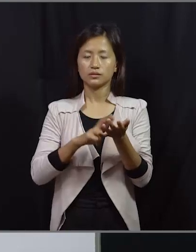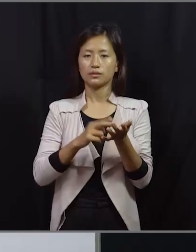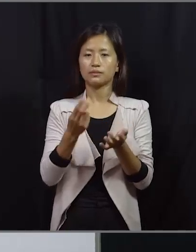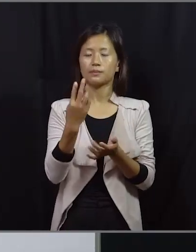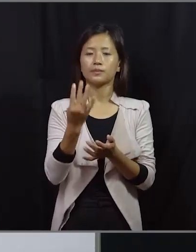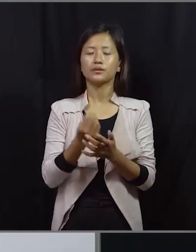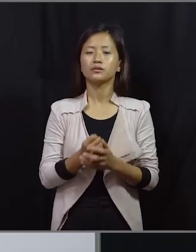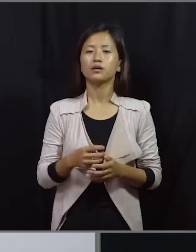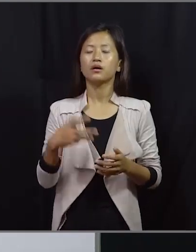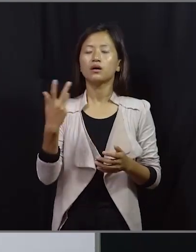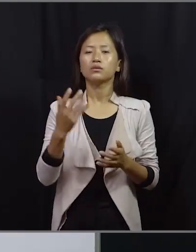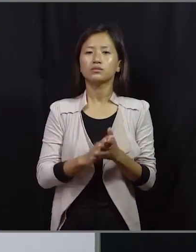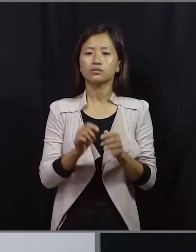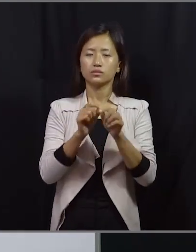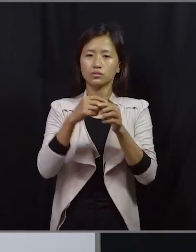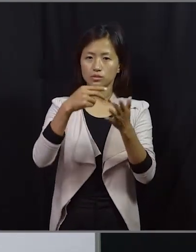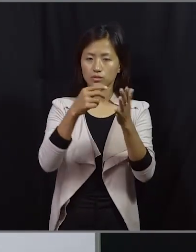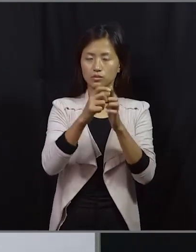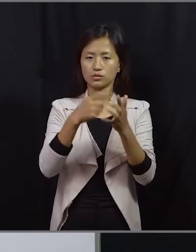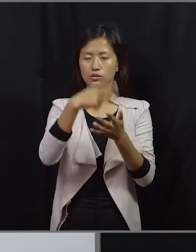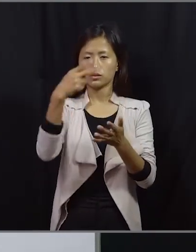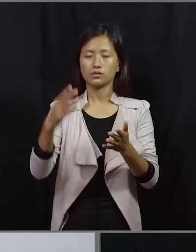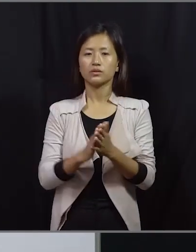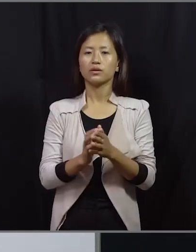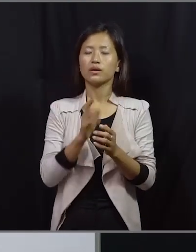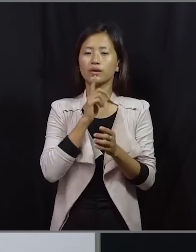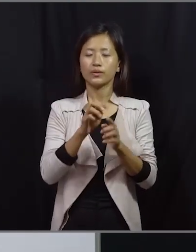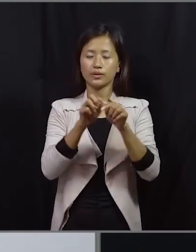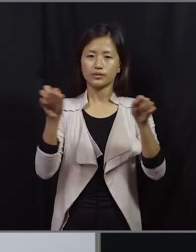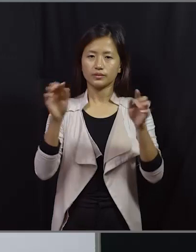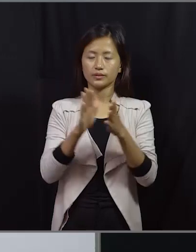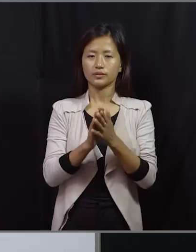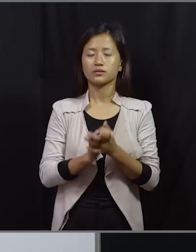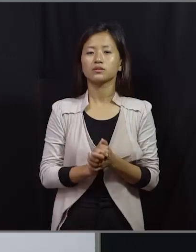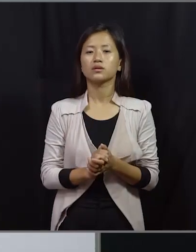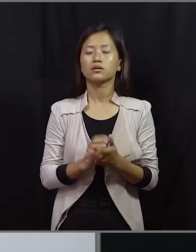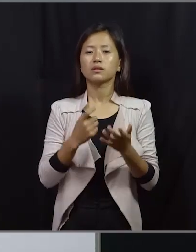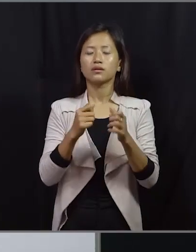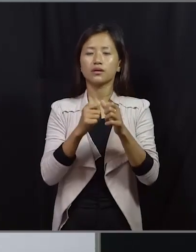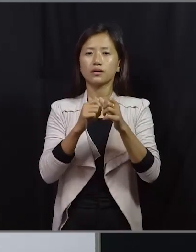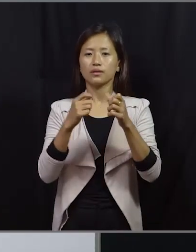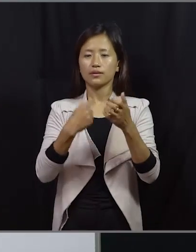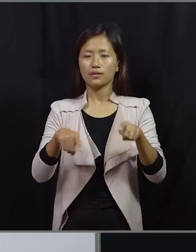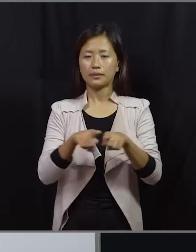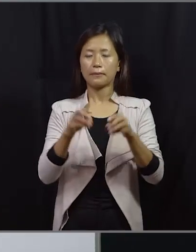So we know how to draw a real line, isn't it? Okay. So let me take two real numbers, A and B.